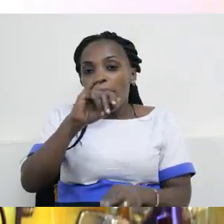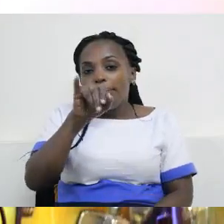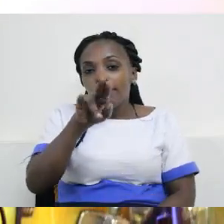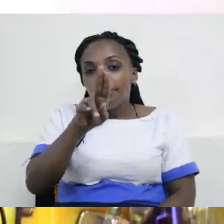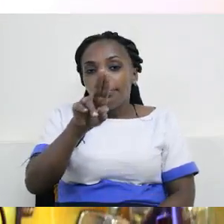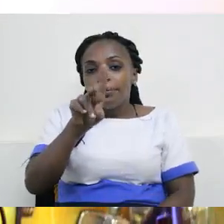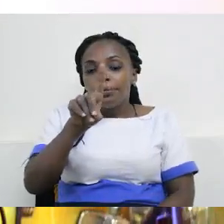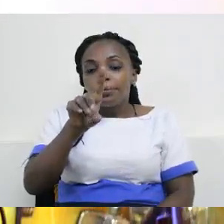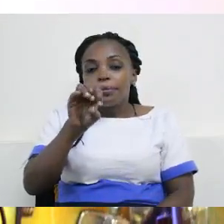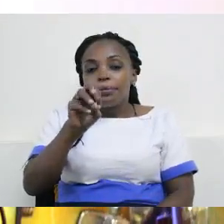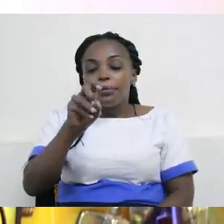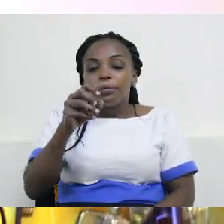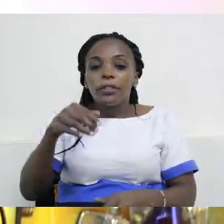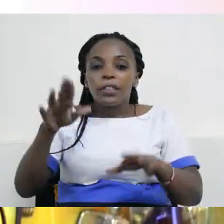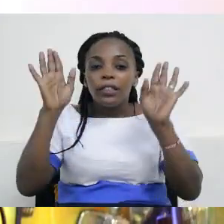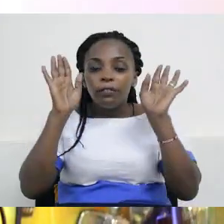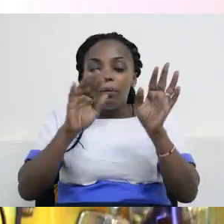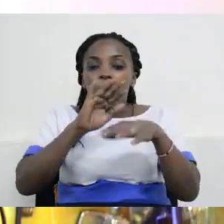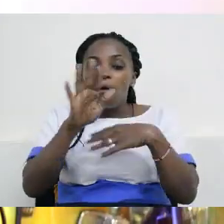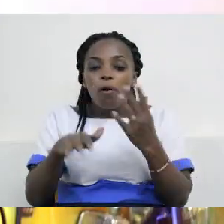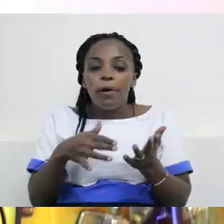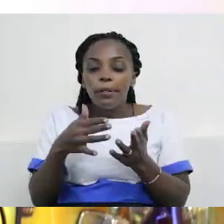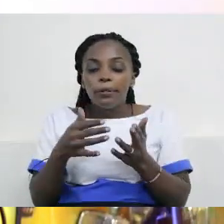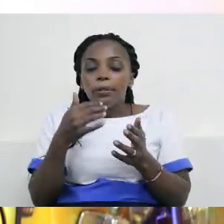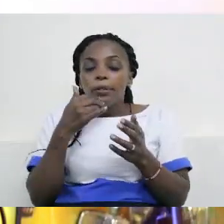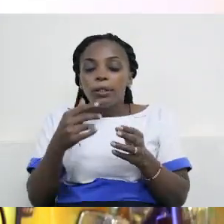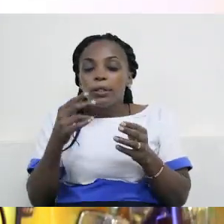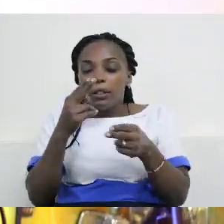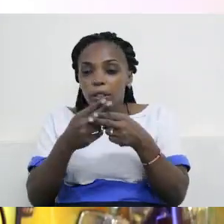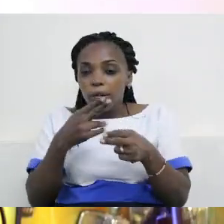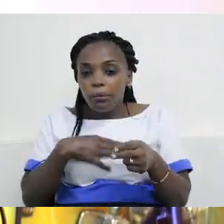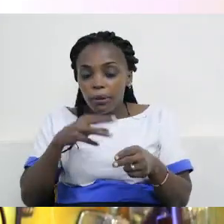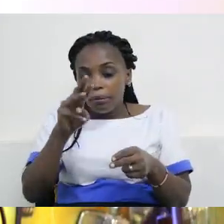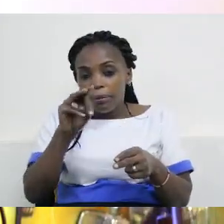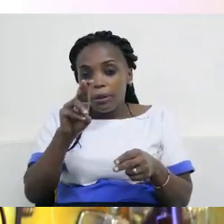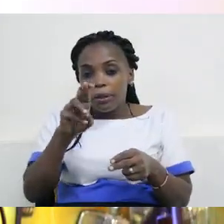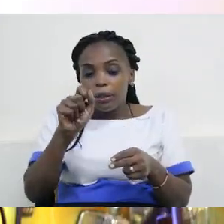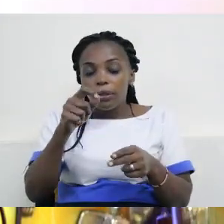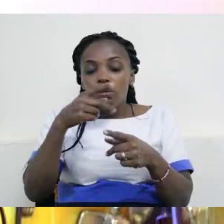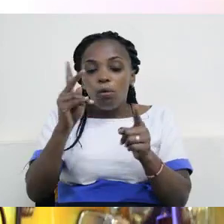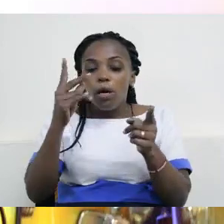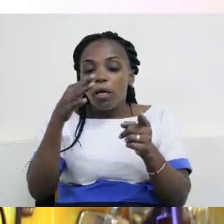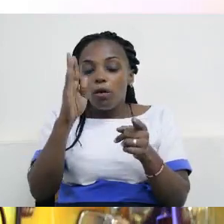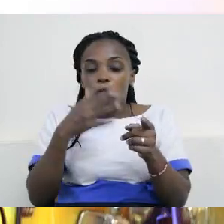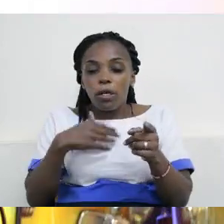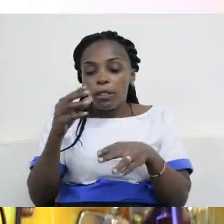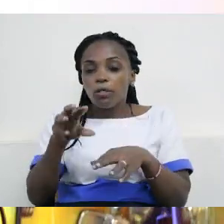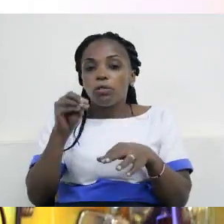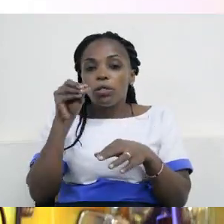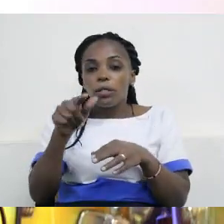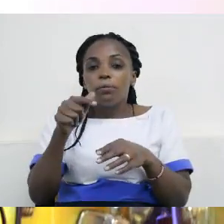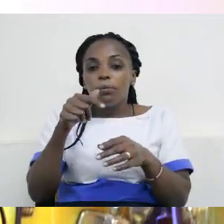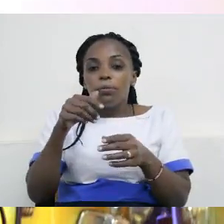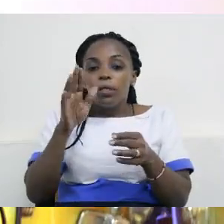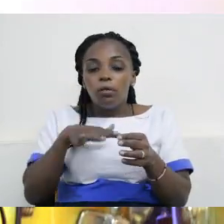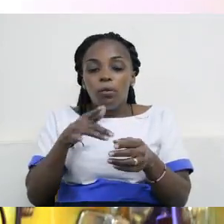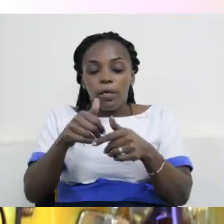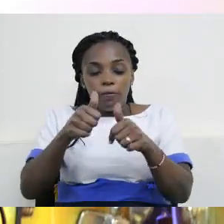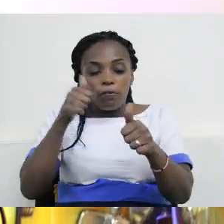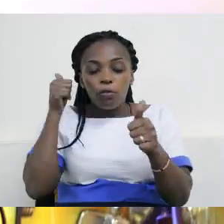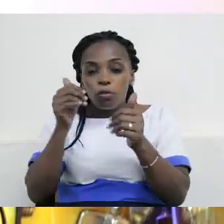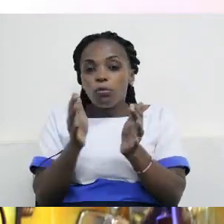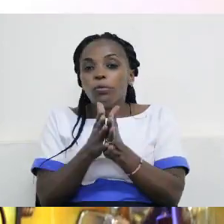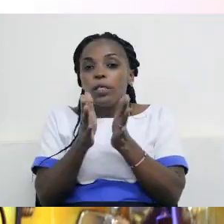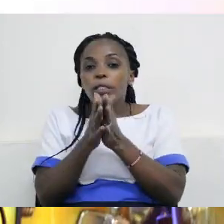all up. And she says, call me Mara because God has afflicted me. She refuses to praise.